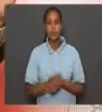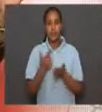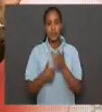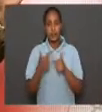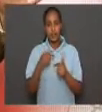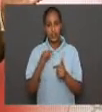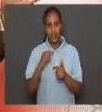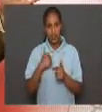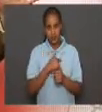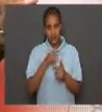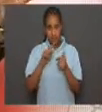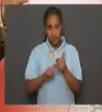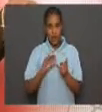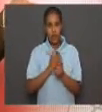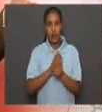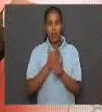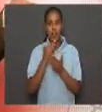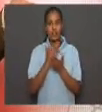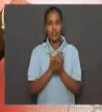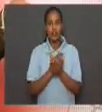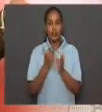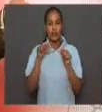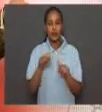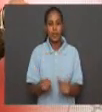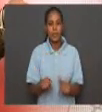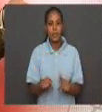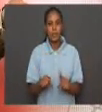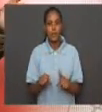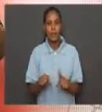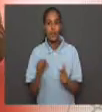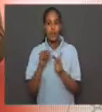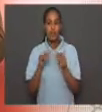This brings us to the end of our lesson for today.